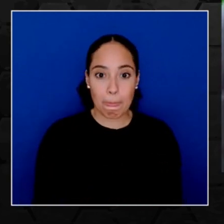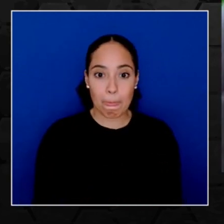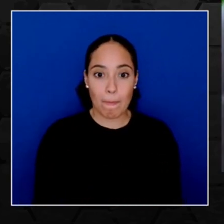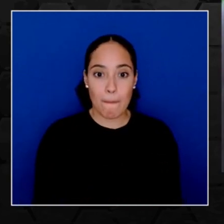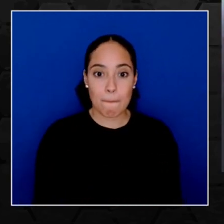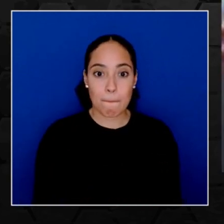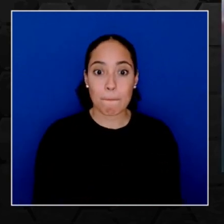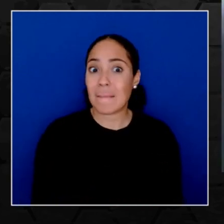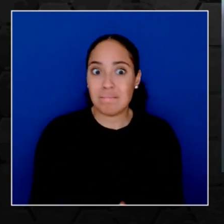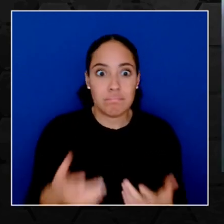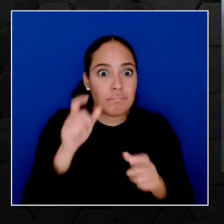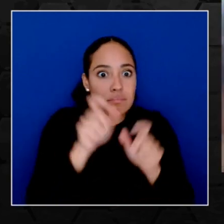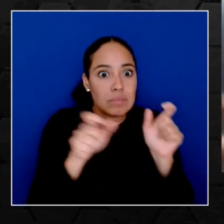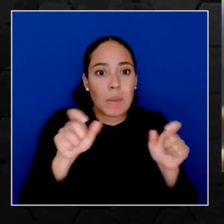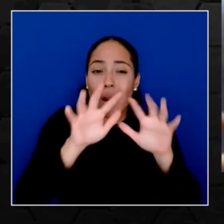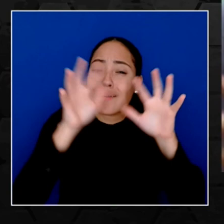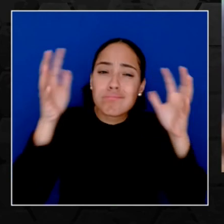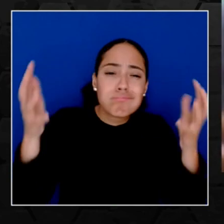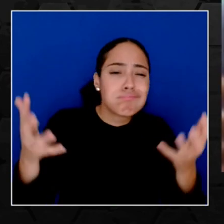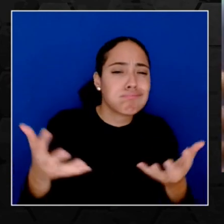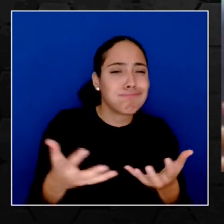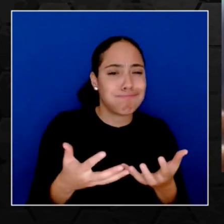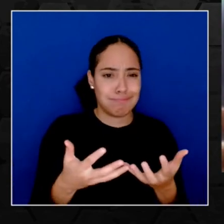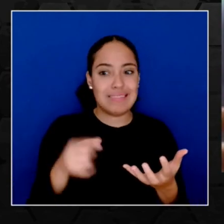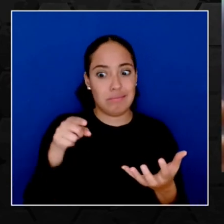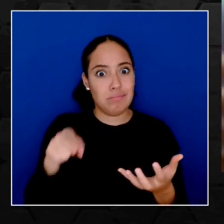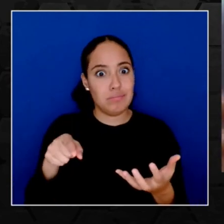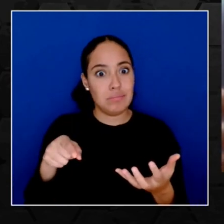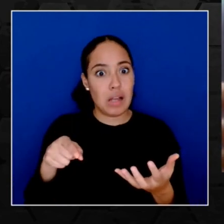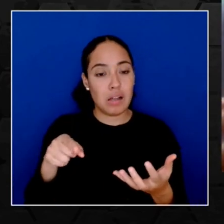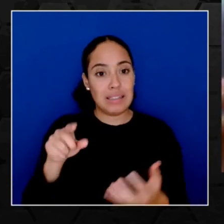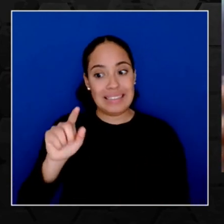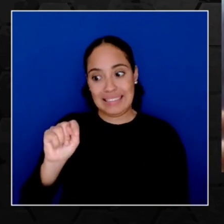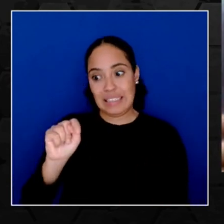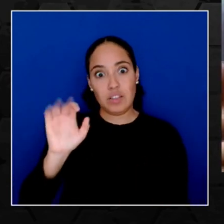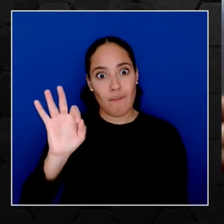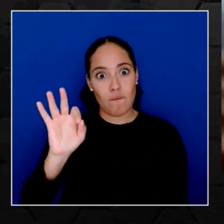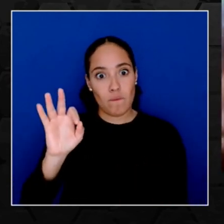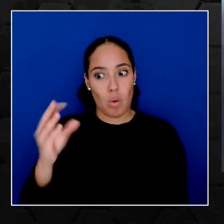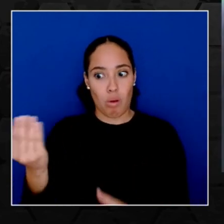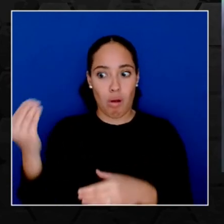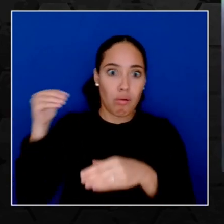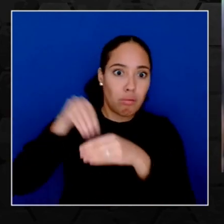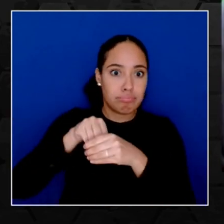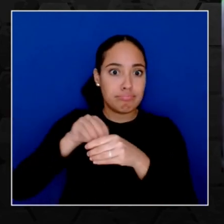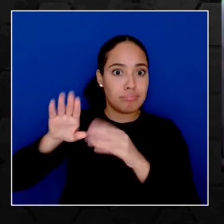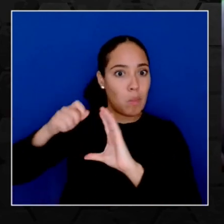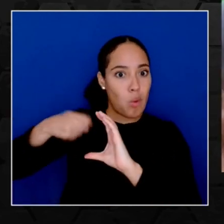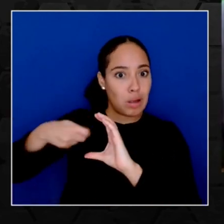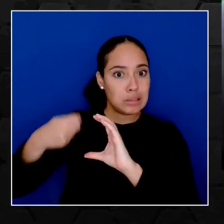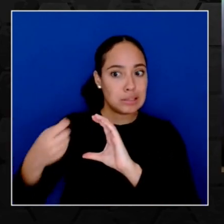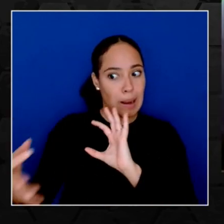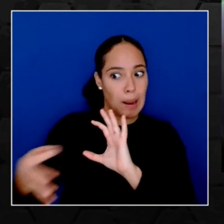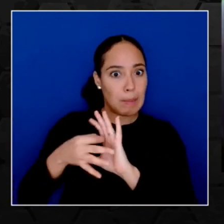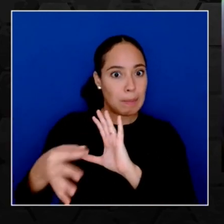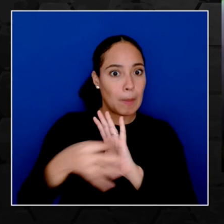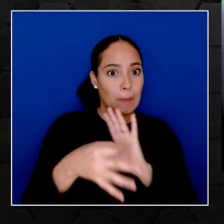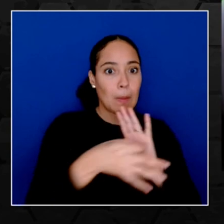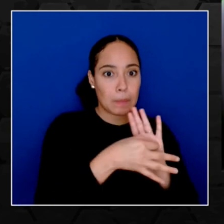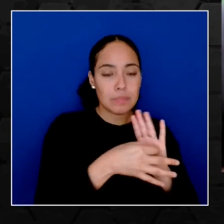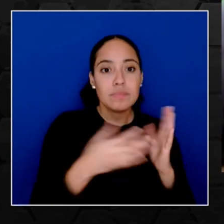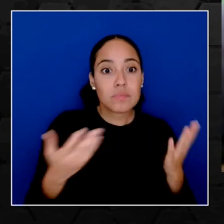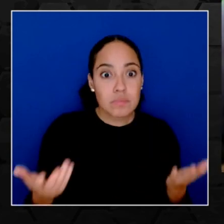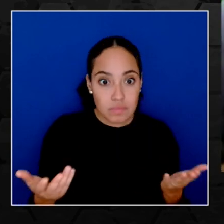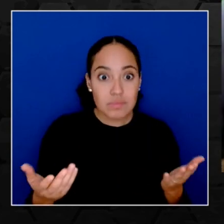the world, people, those who are used TensorFlow.js in their project, it's kind of a like showcasing that